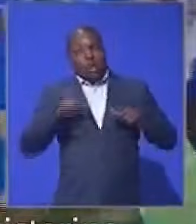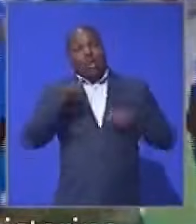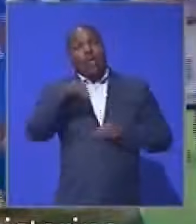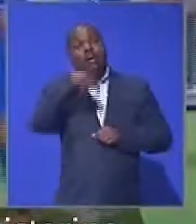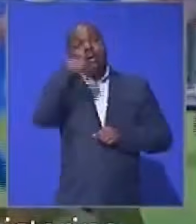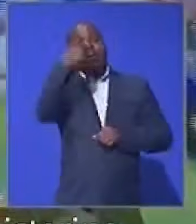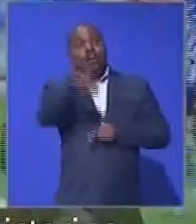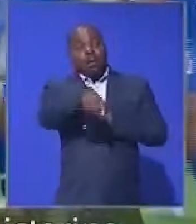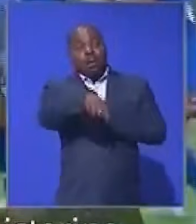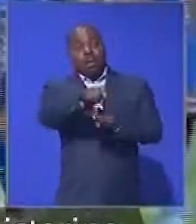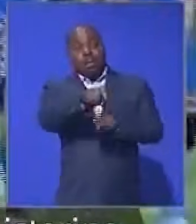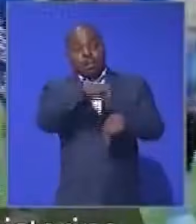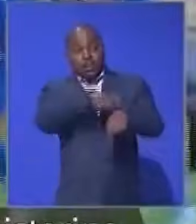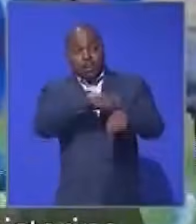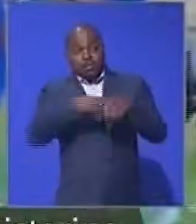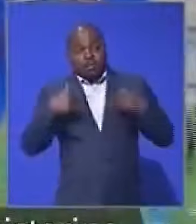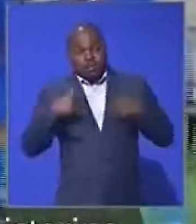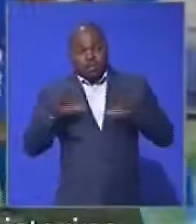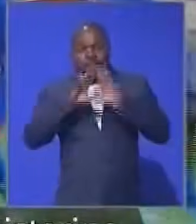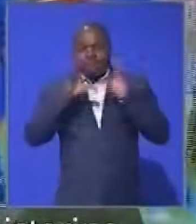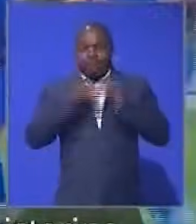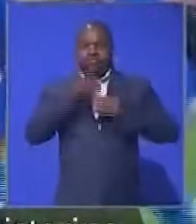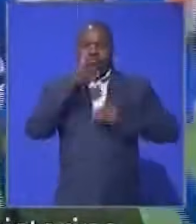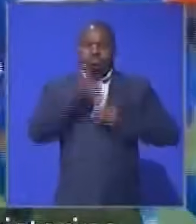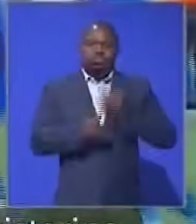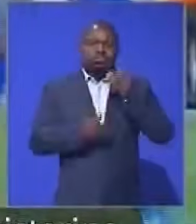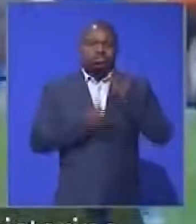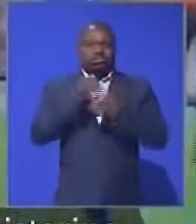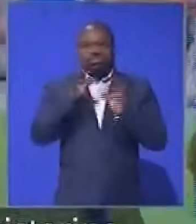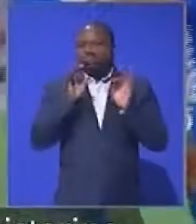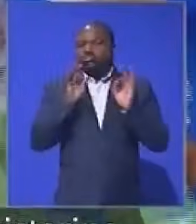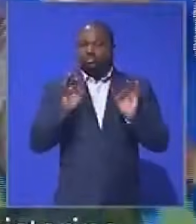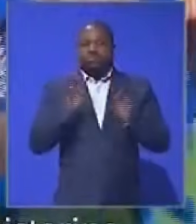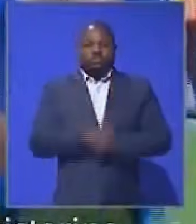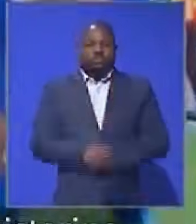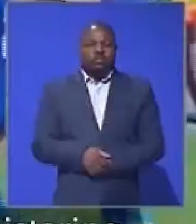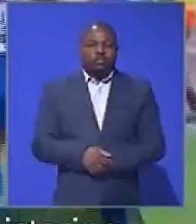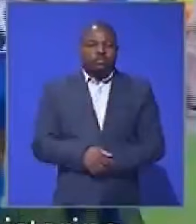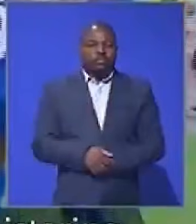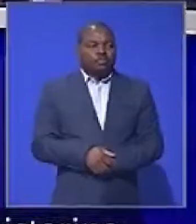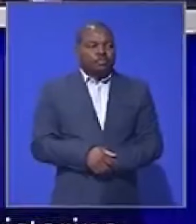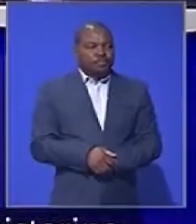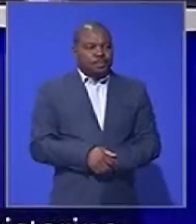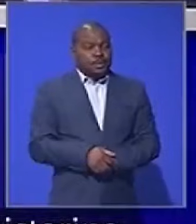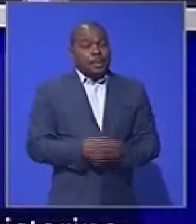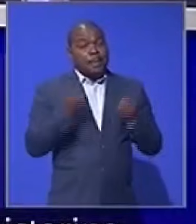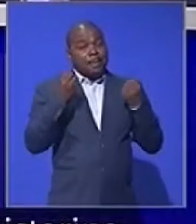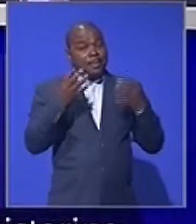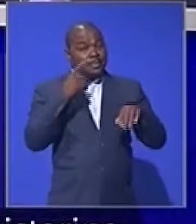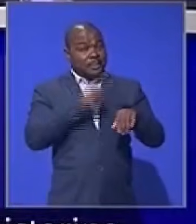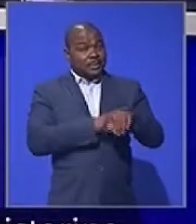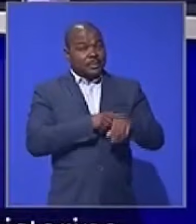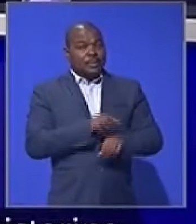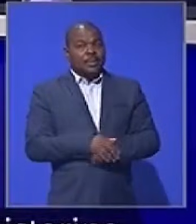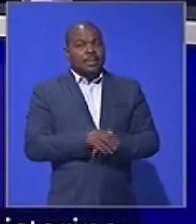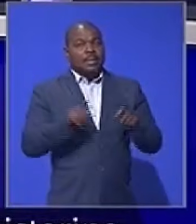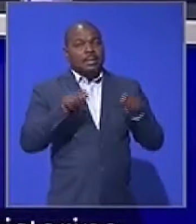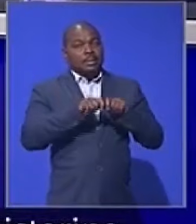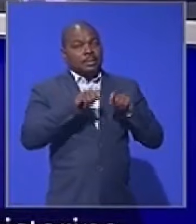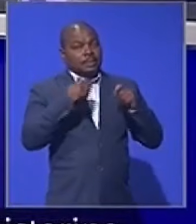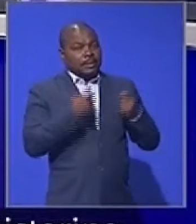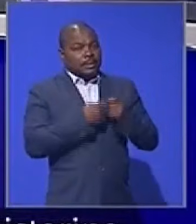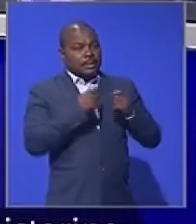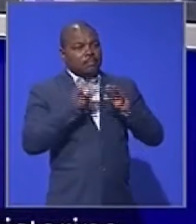sehla se thoma e be ka moka tsotlhe di sepela ga botsana di apere tshiamo. Gantši dihlopha tšeo di hlatlošwago di